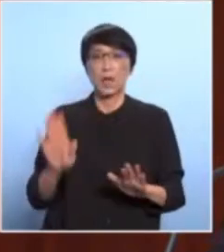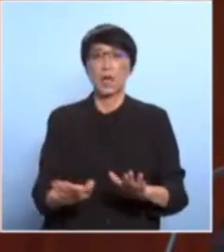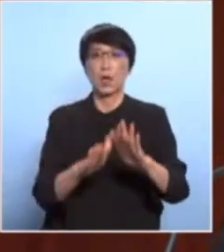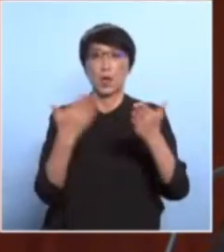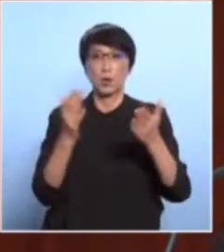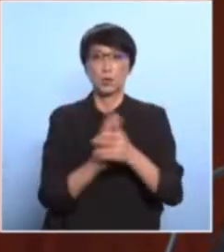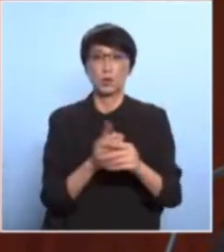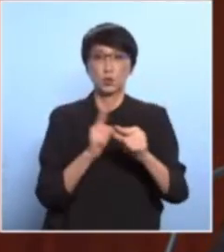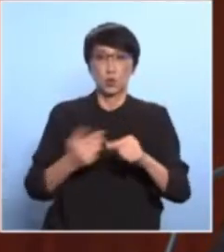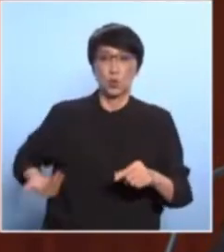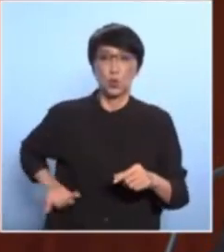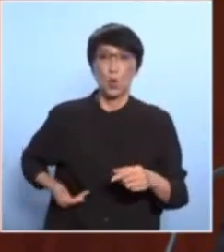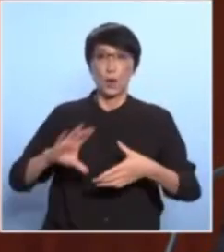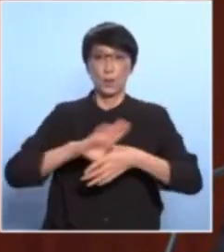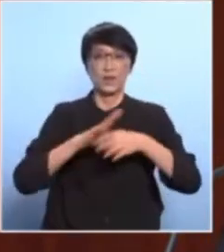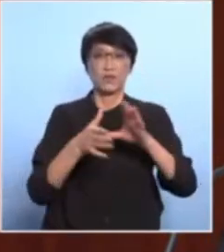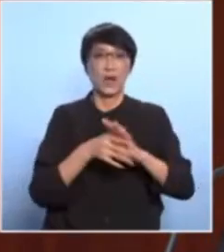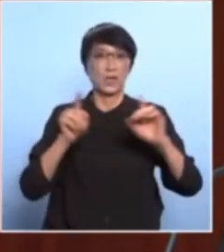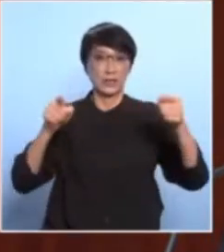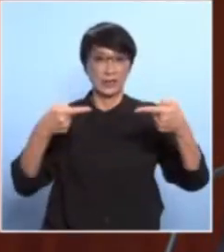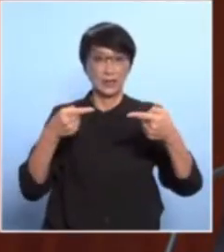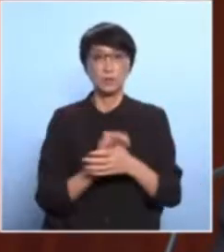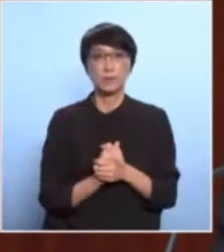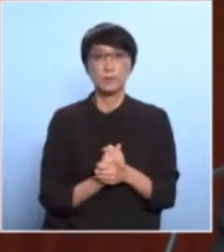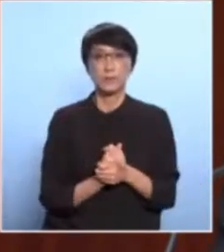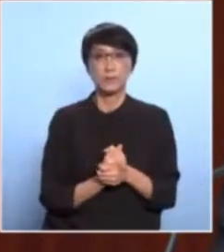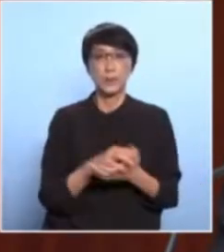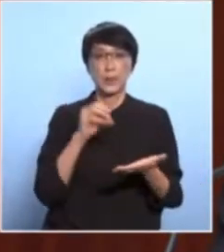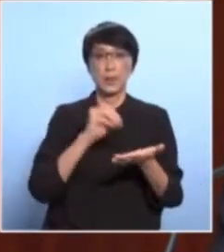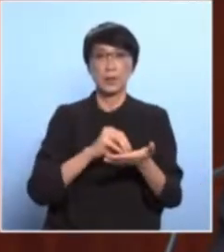Culture Festival will be organized starting from next year.